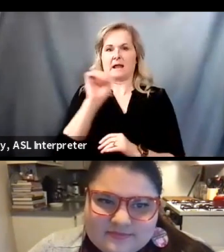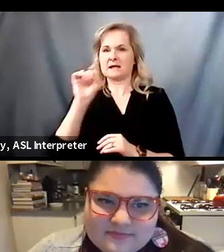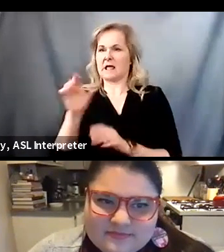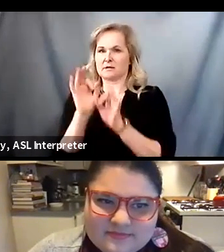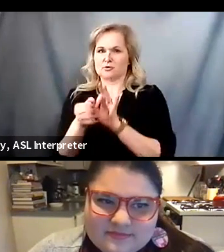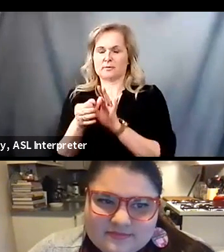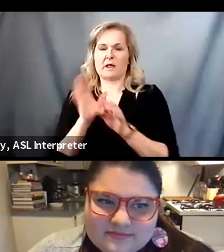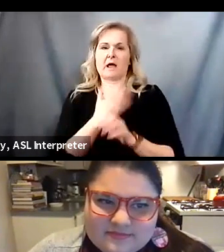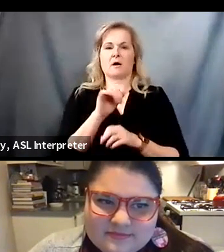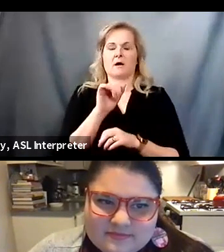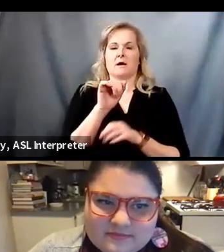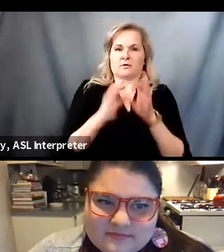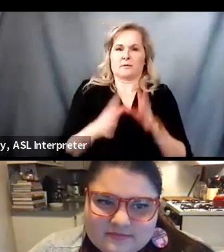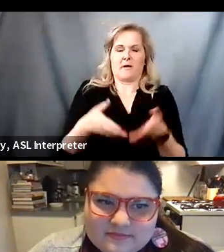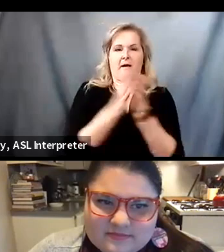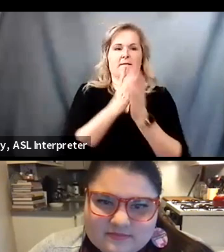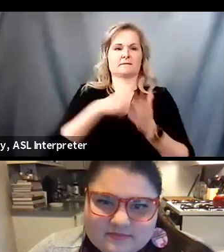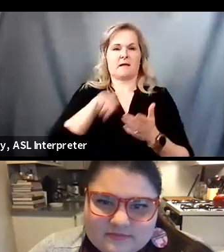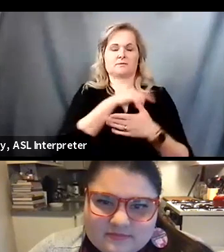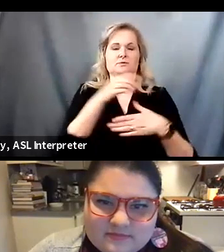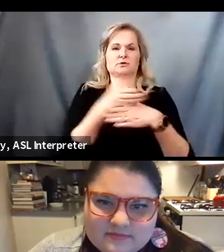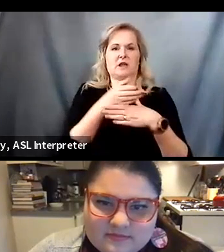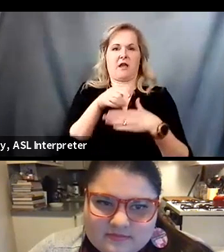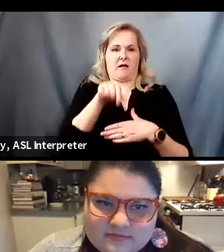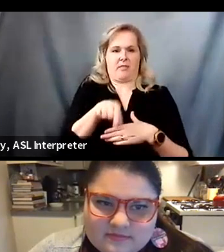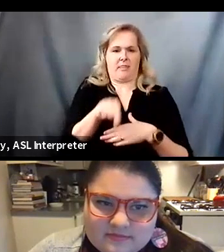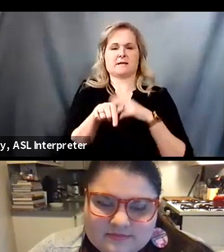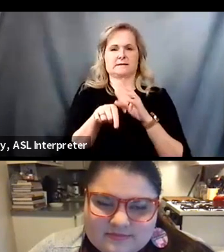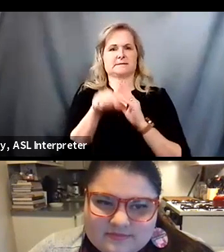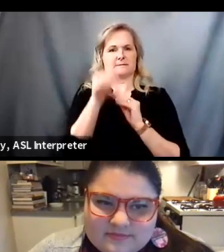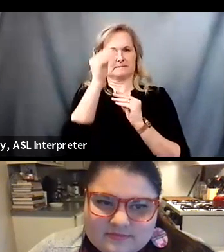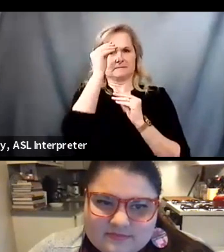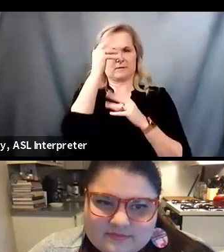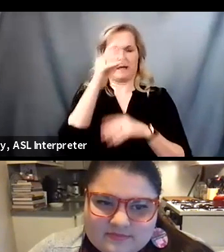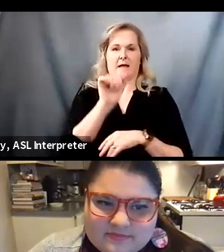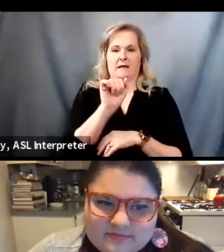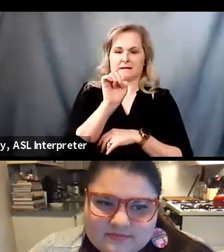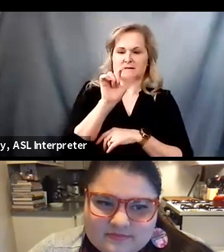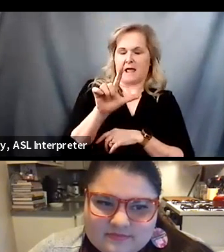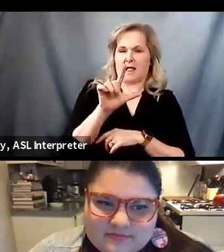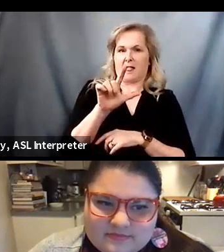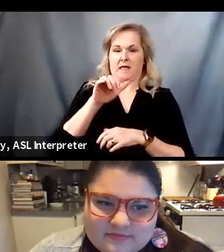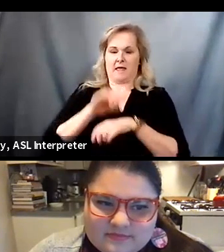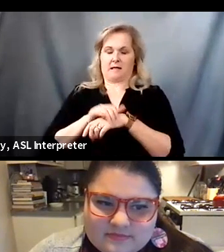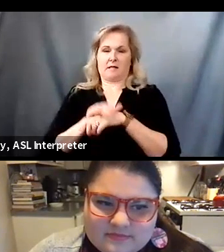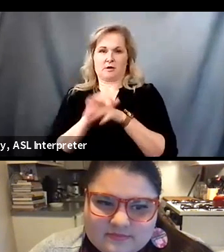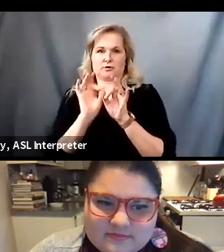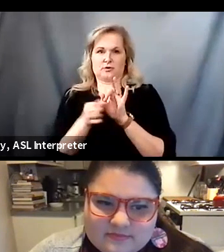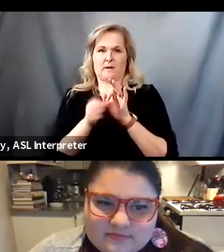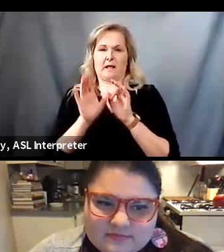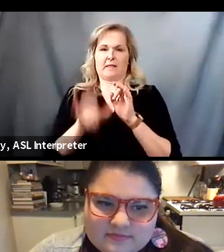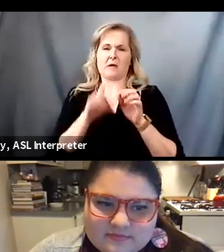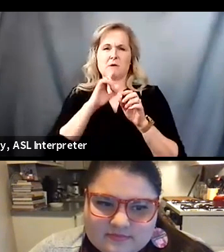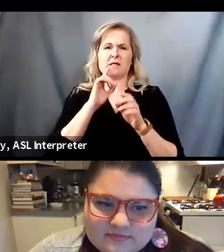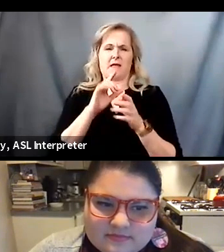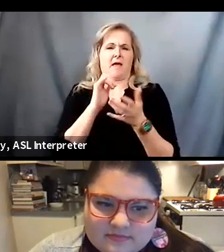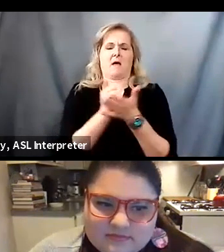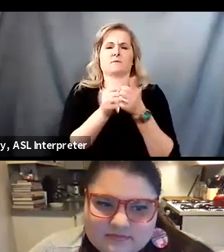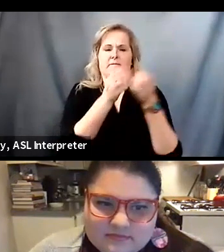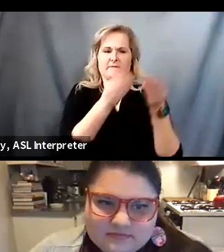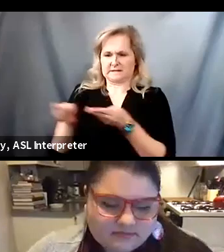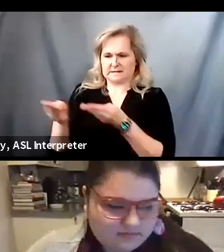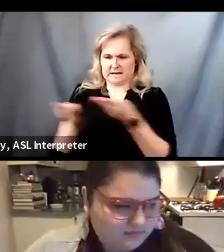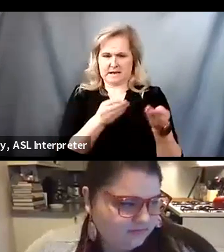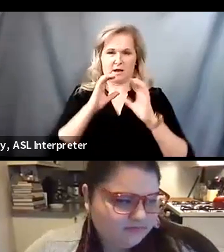Our interpreters asked us to share the following disclaimer. The ASL English interpretation serves to facilitate